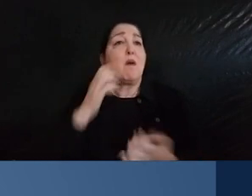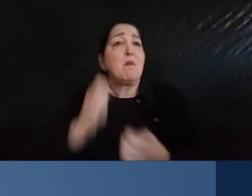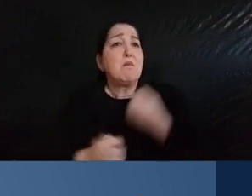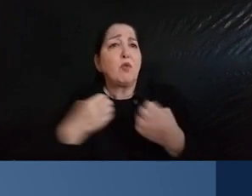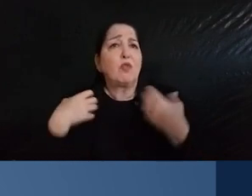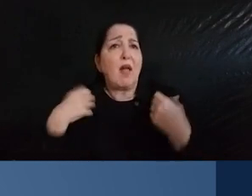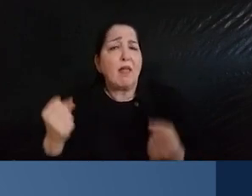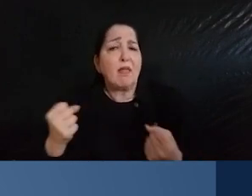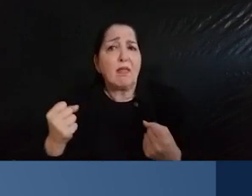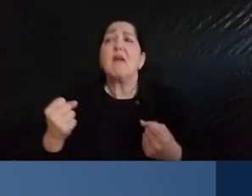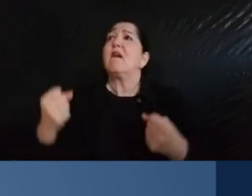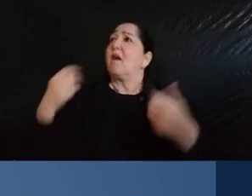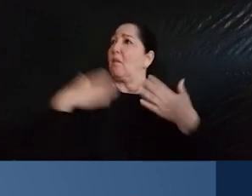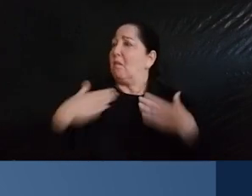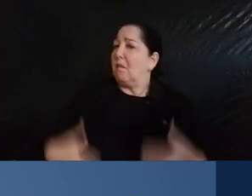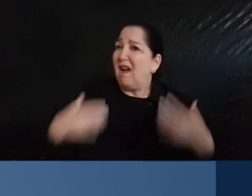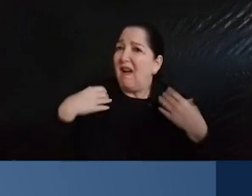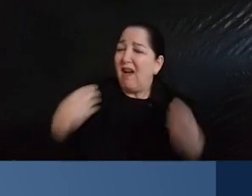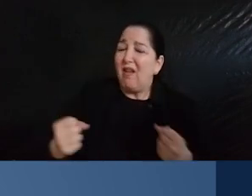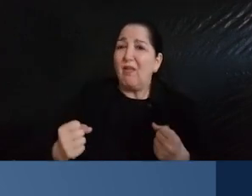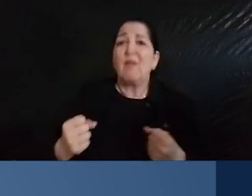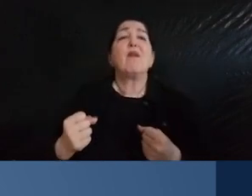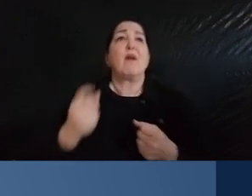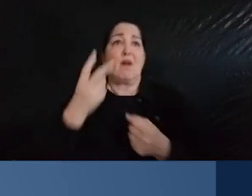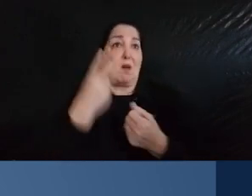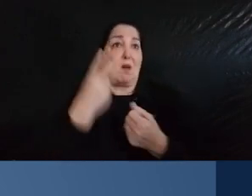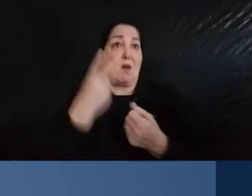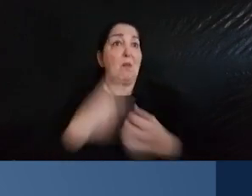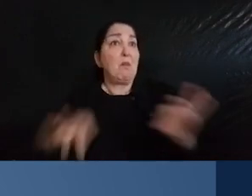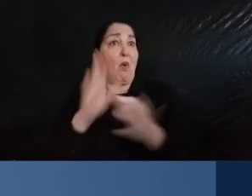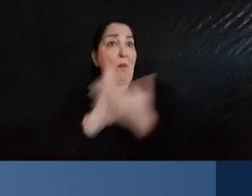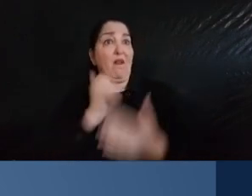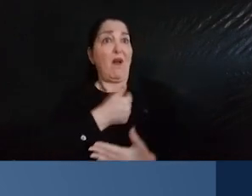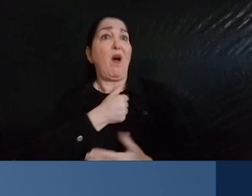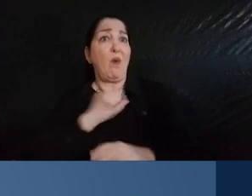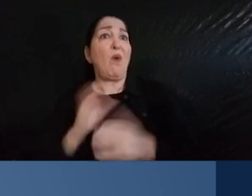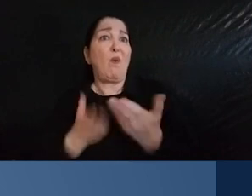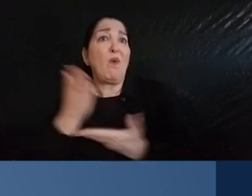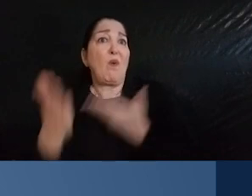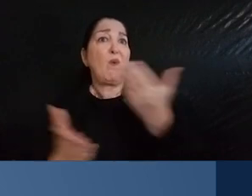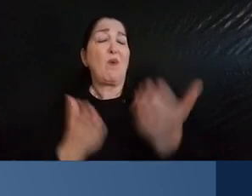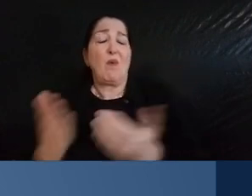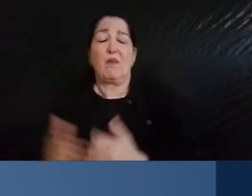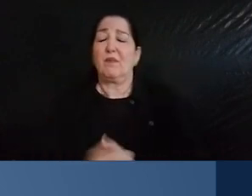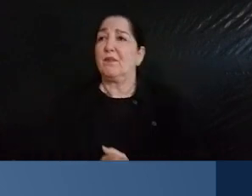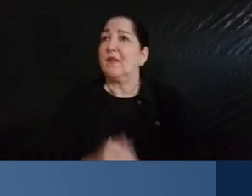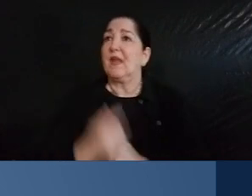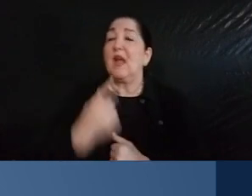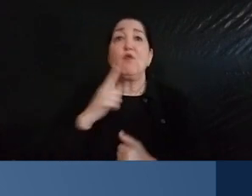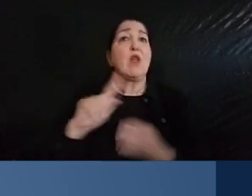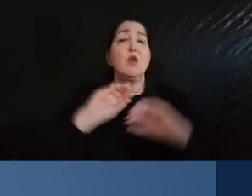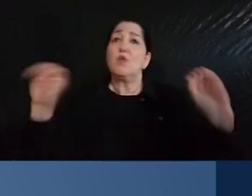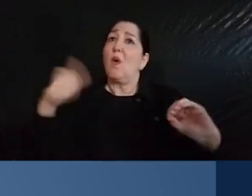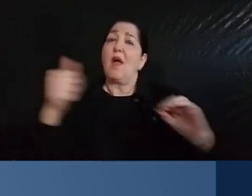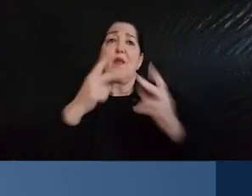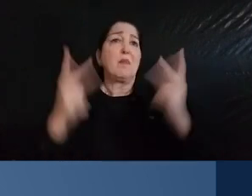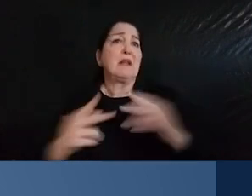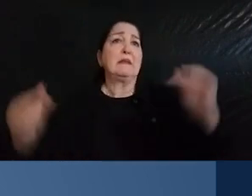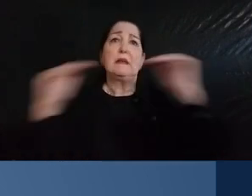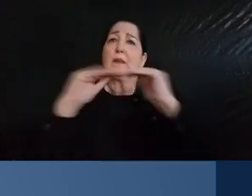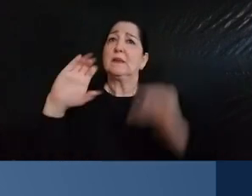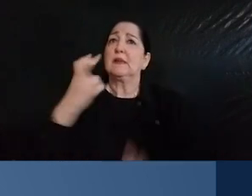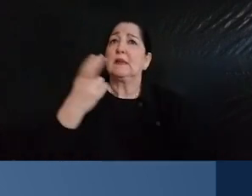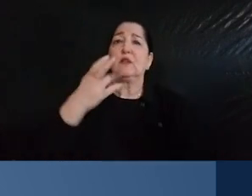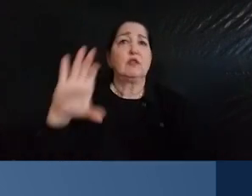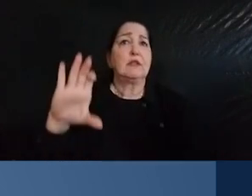ever. Emotional health and wellness are a significant part of our programming. There just isn't any